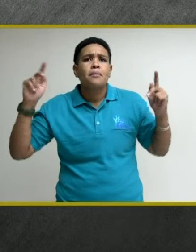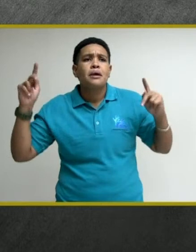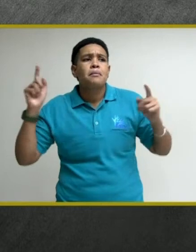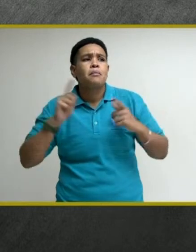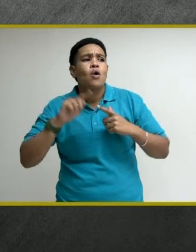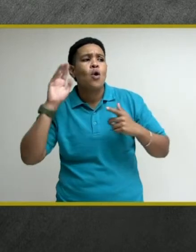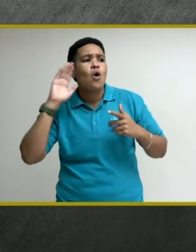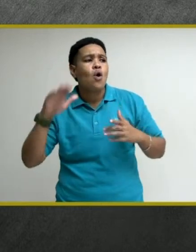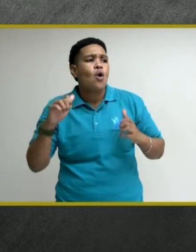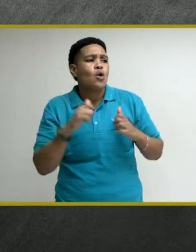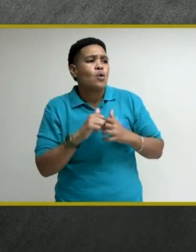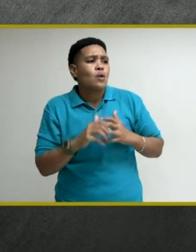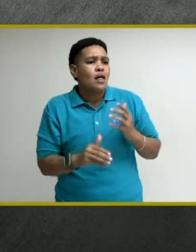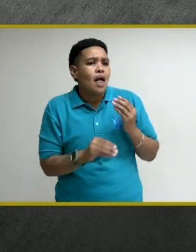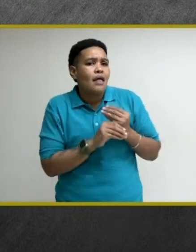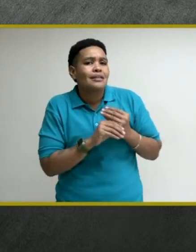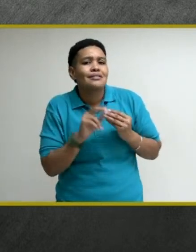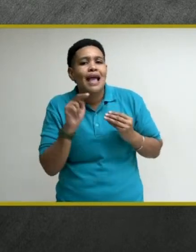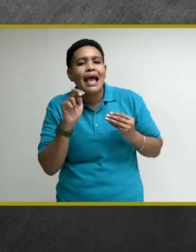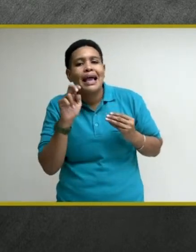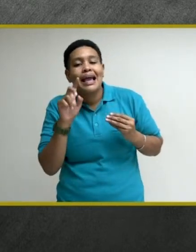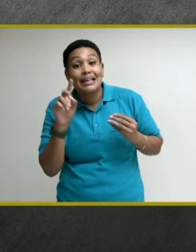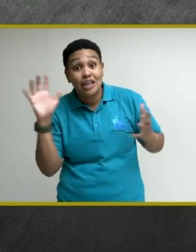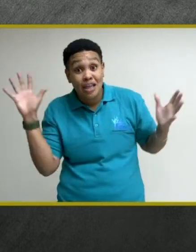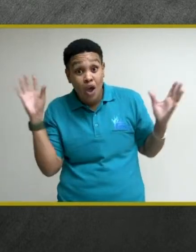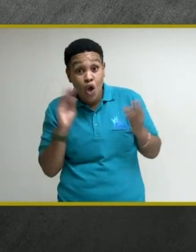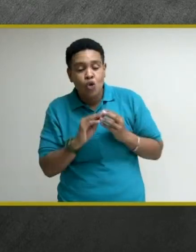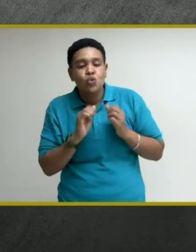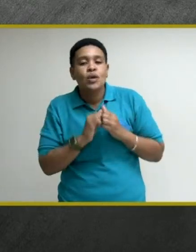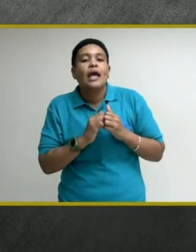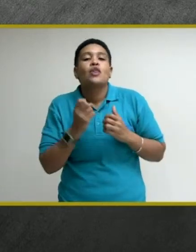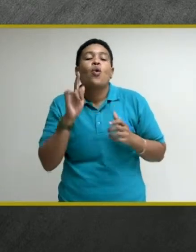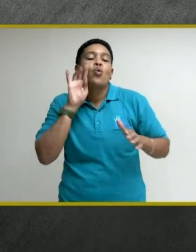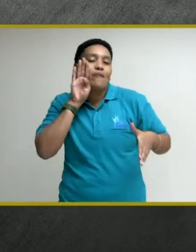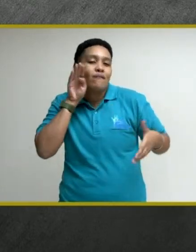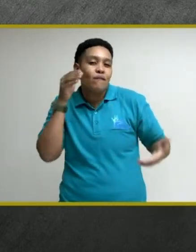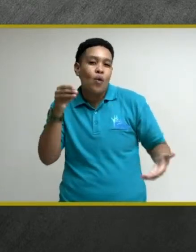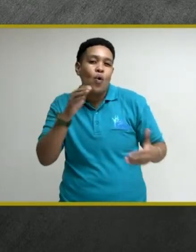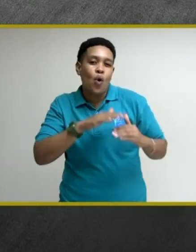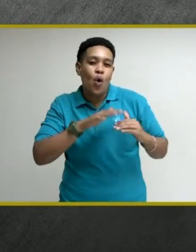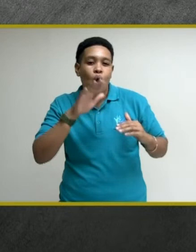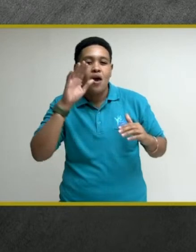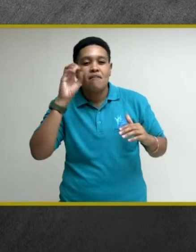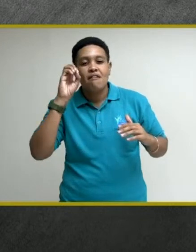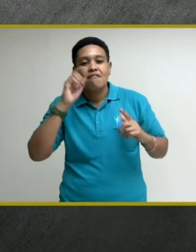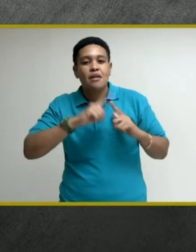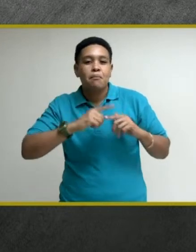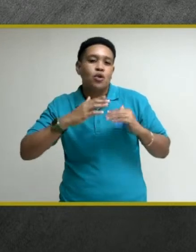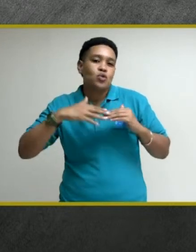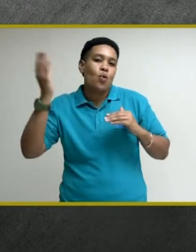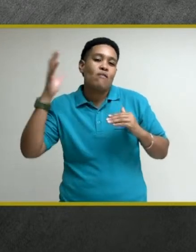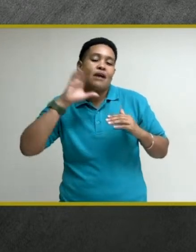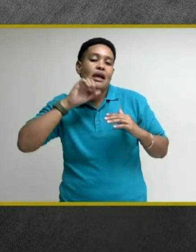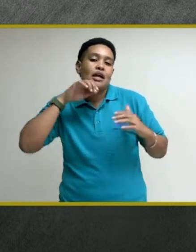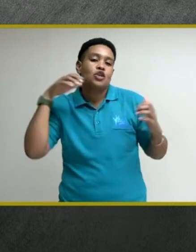with comorbidities altogether, or are you talking about 50 plus age group?